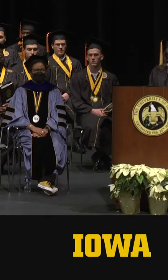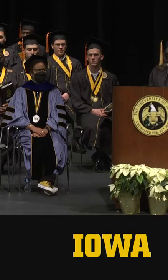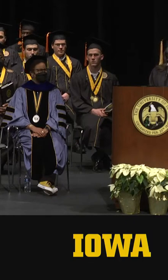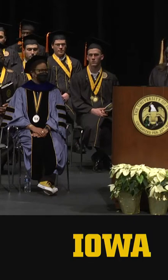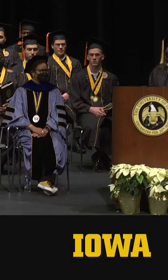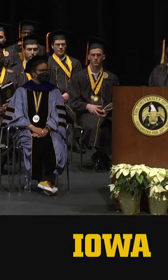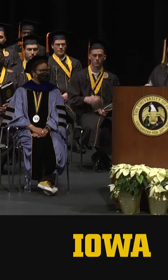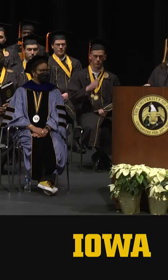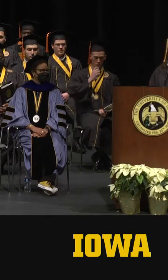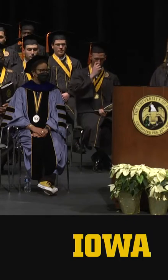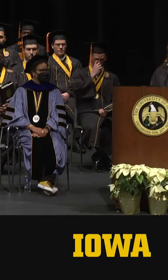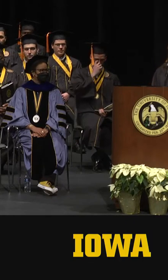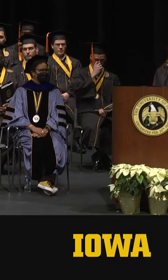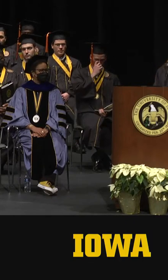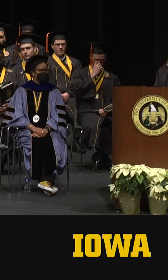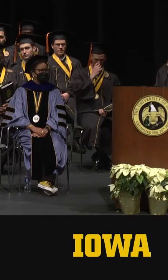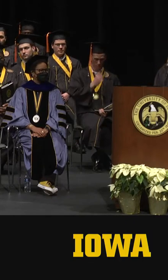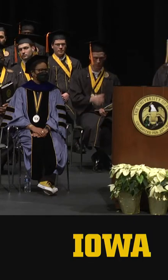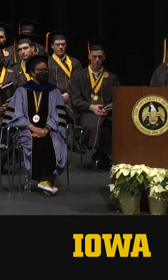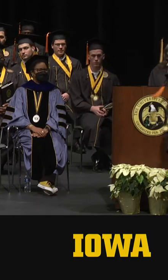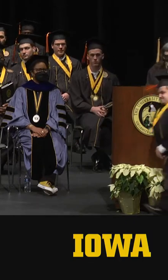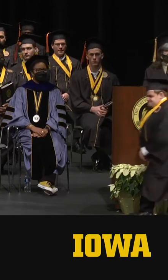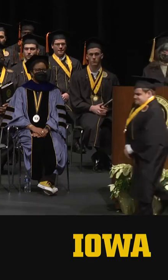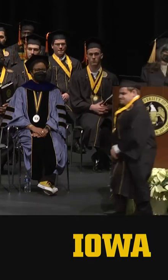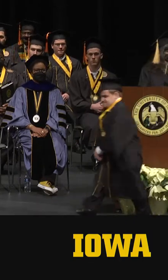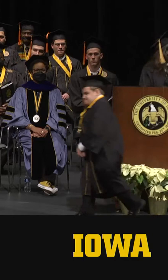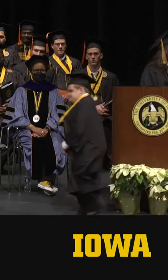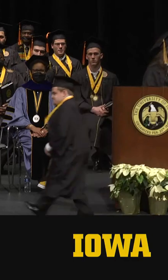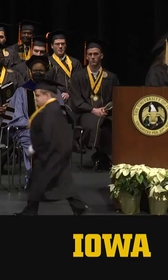Parker Lewis Ford.